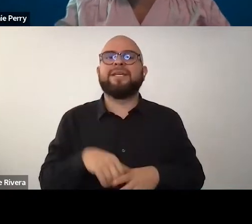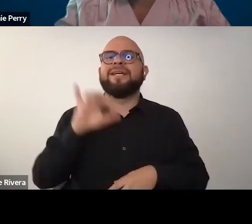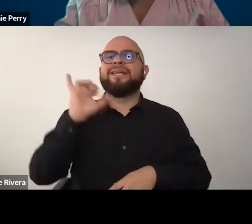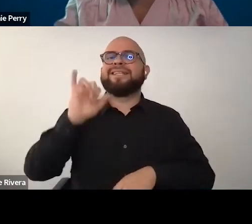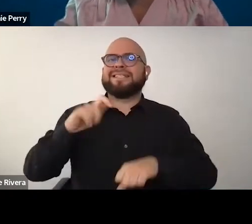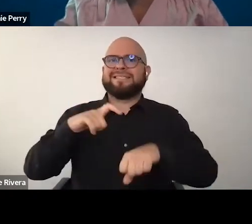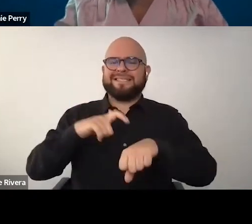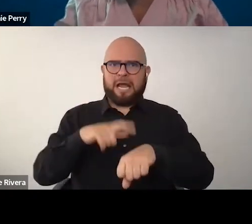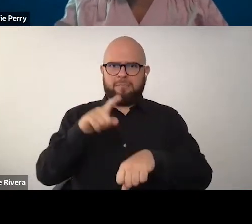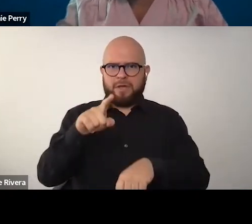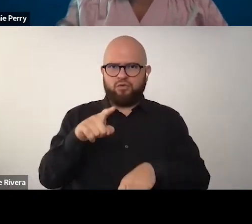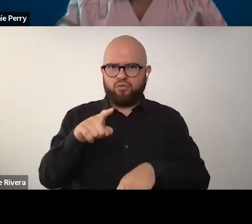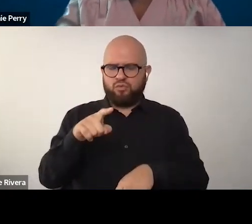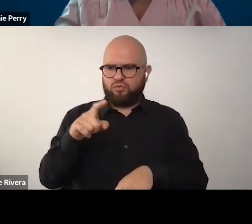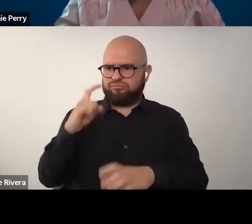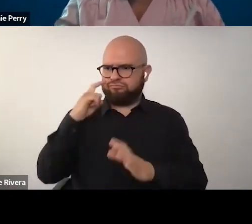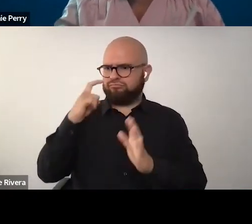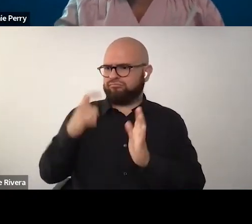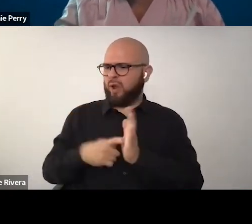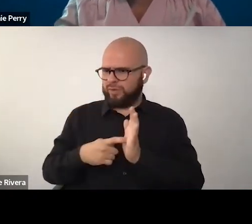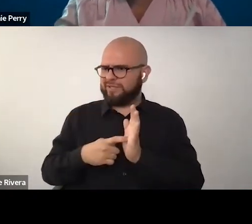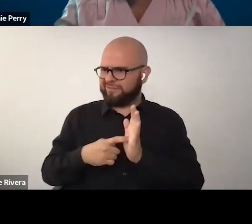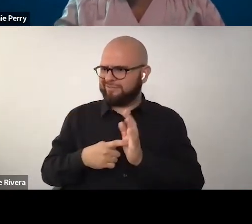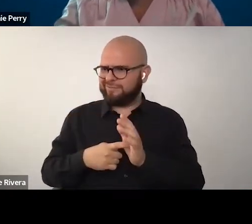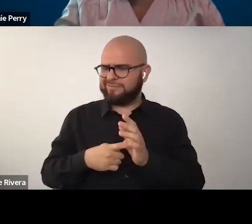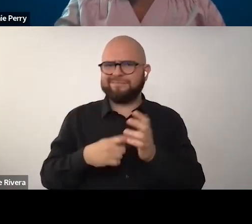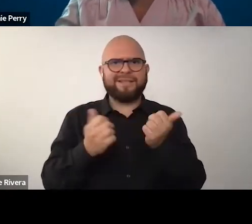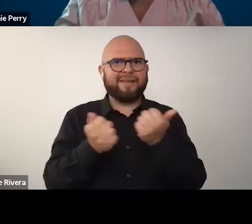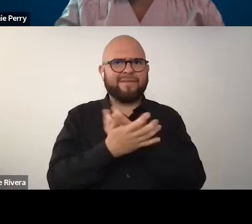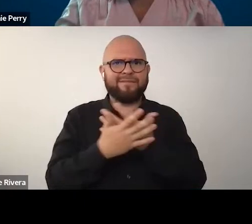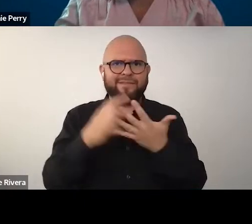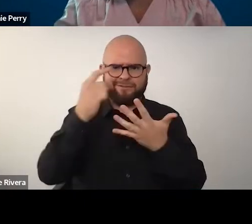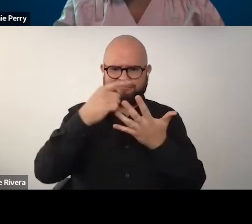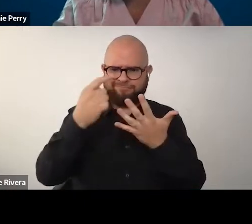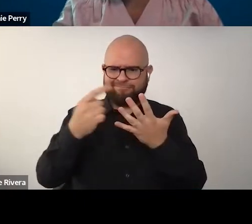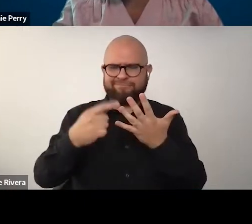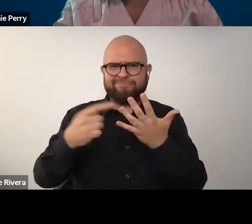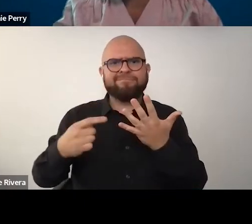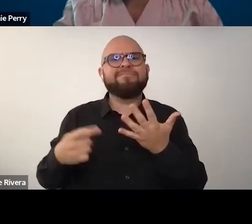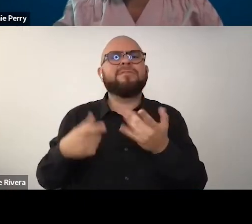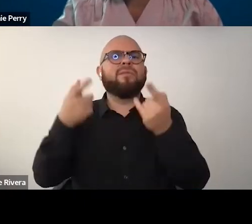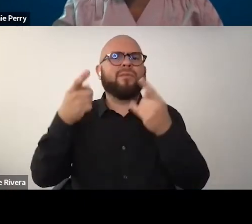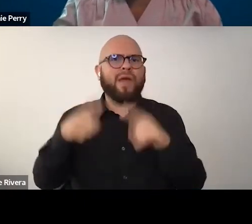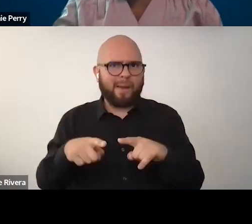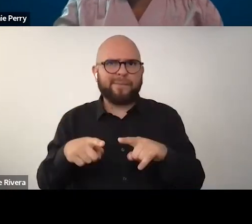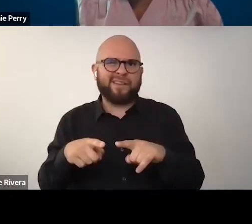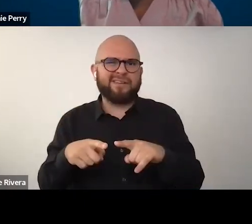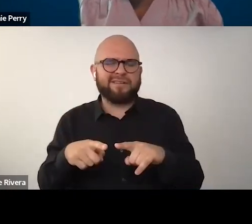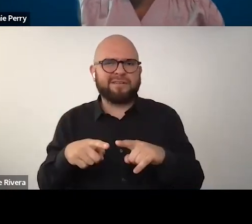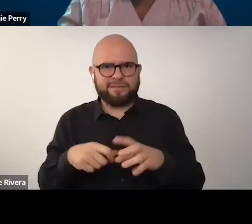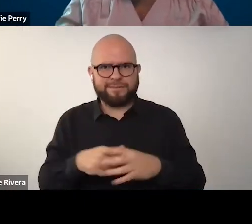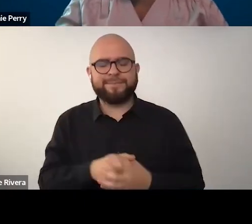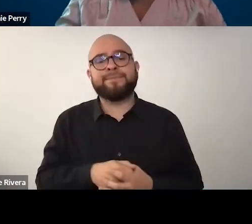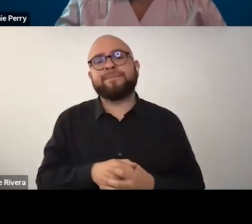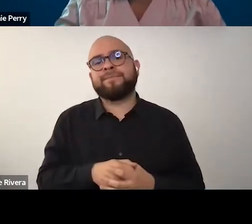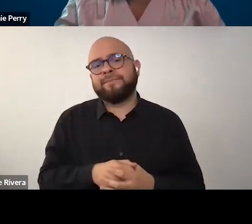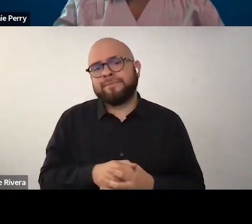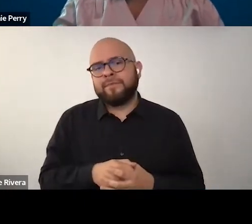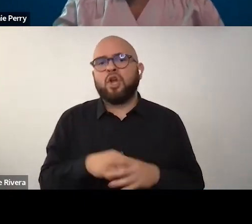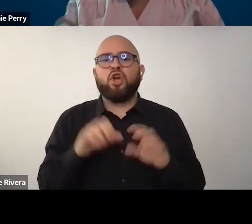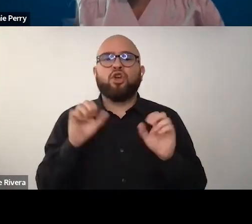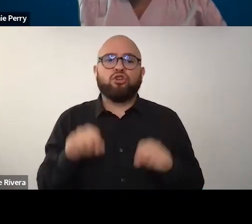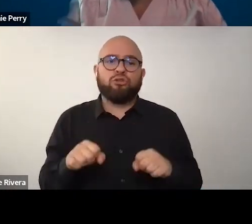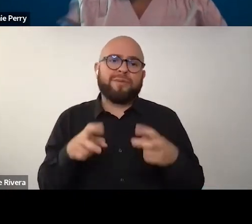you become aware of all the particulars giving rise of that potential violation. And that's either one of the two